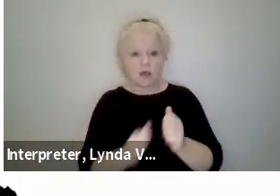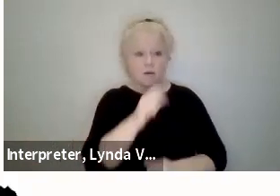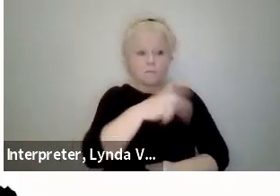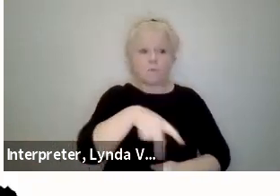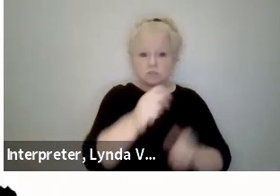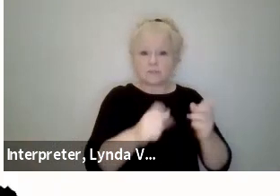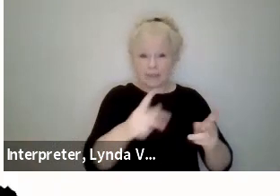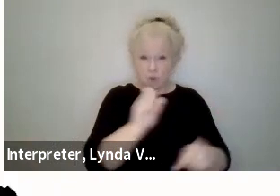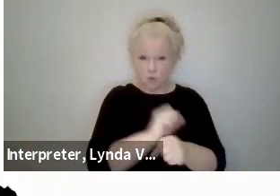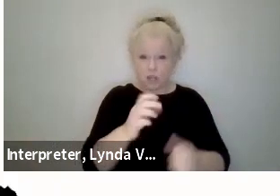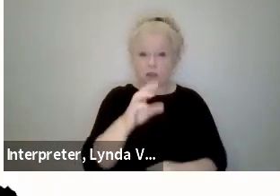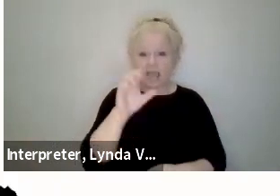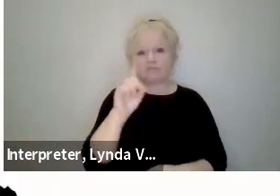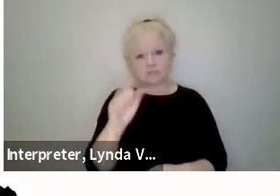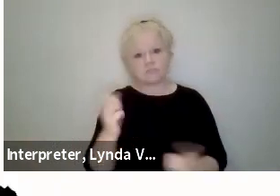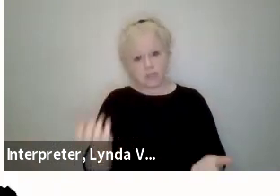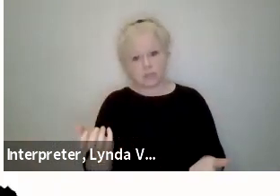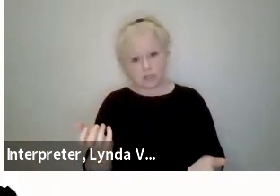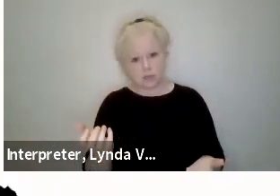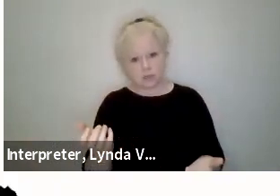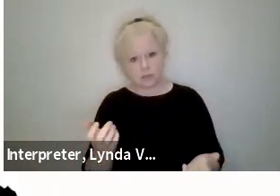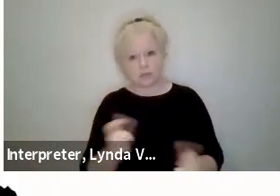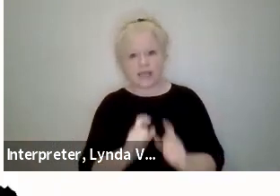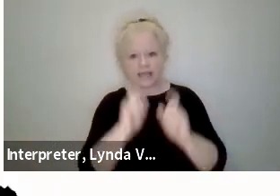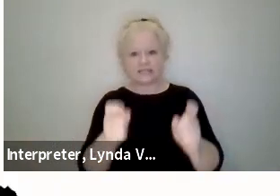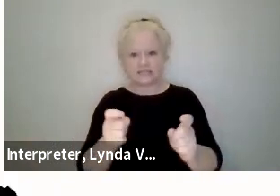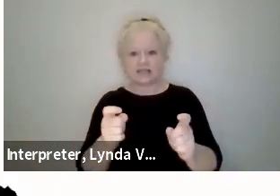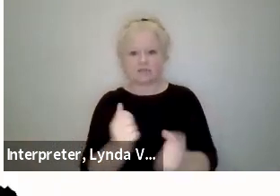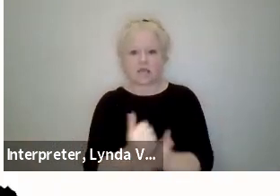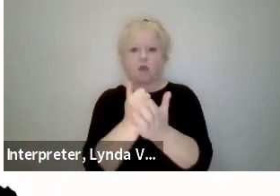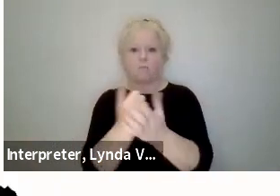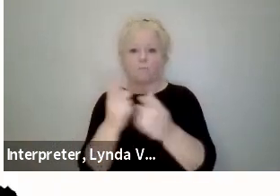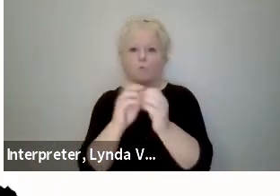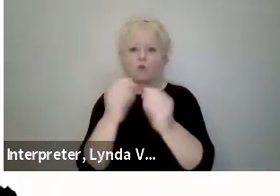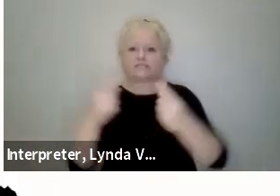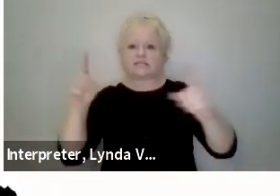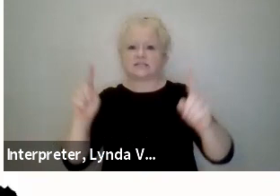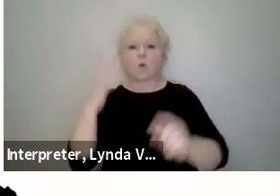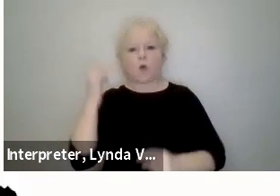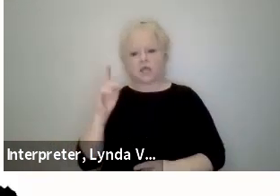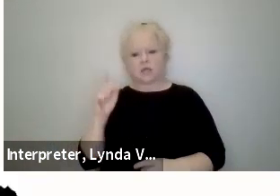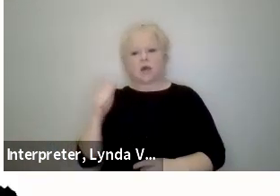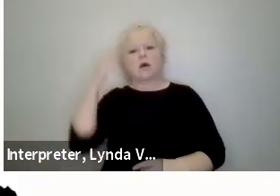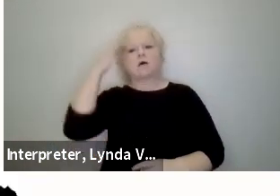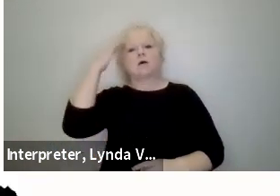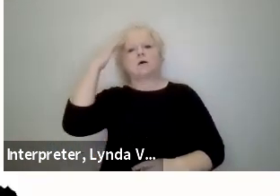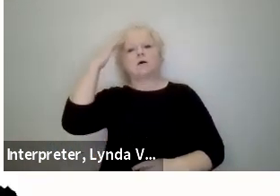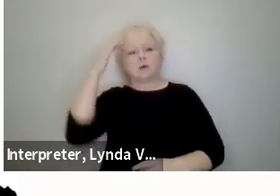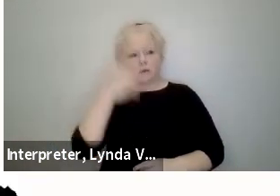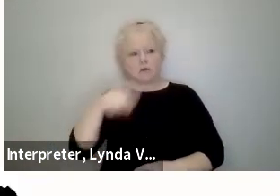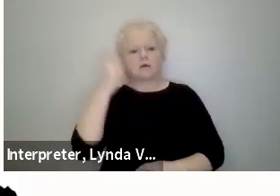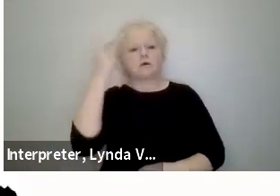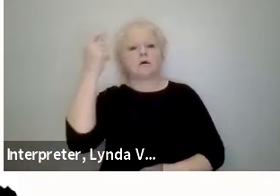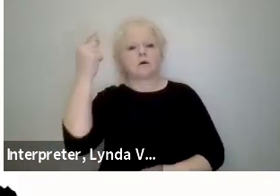disability. And that has really attributed to our success, I believe, making sure that we're connected to the